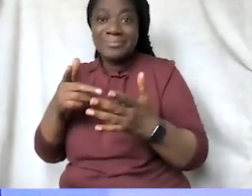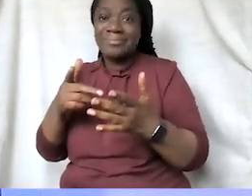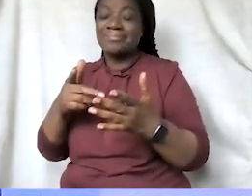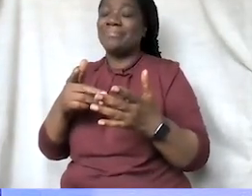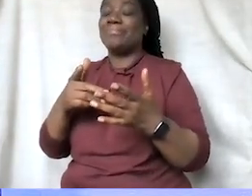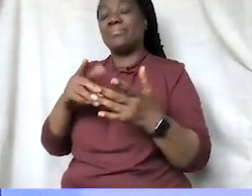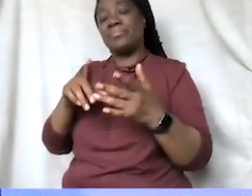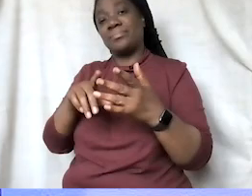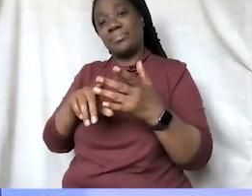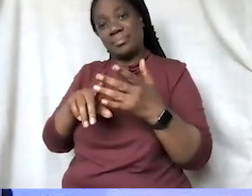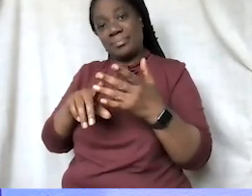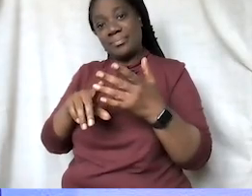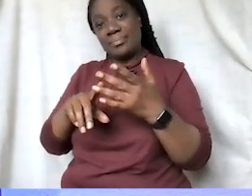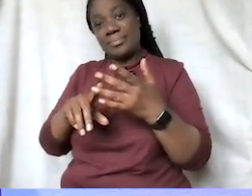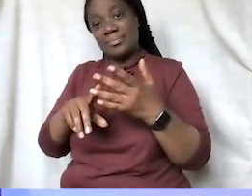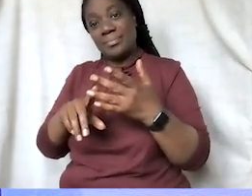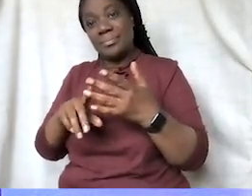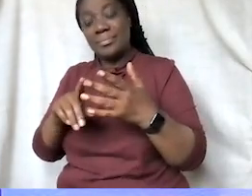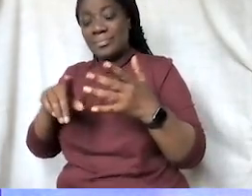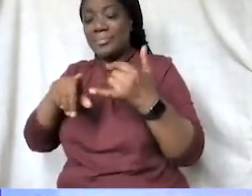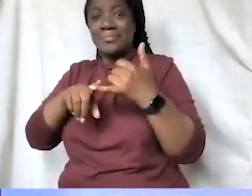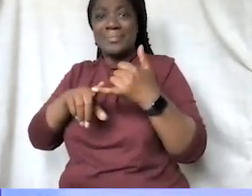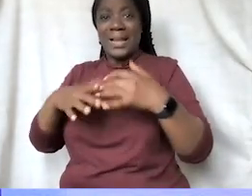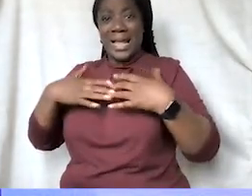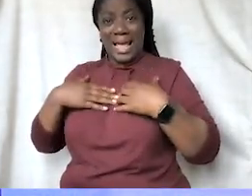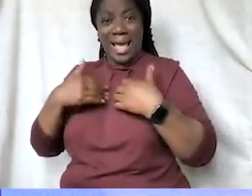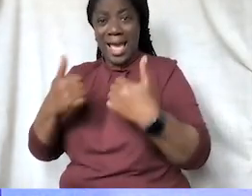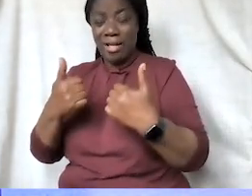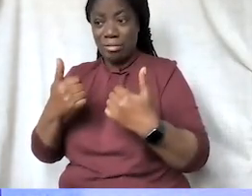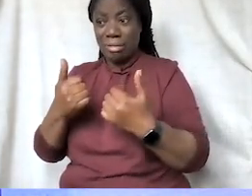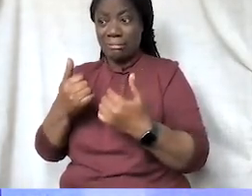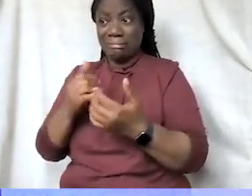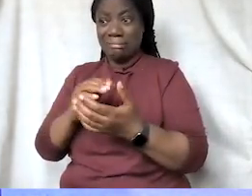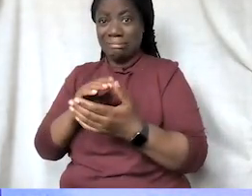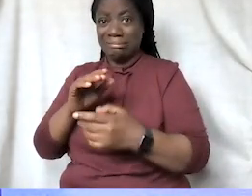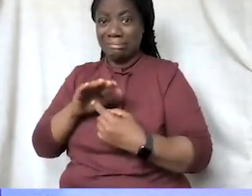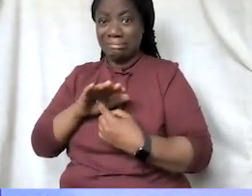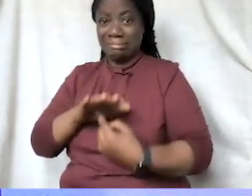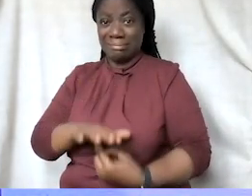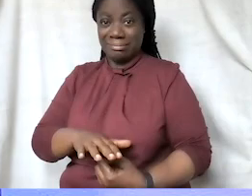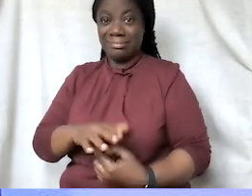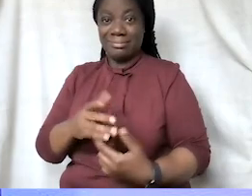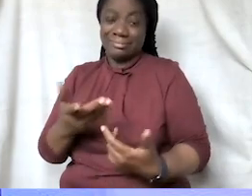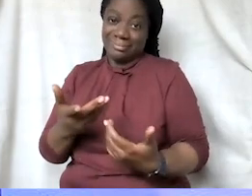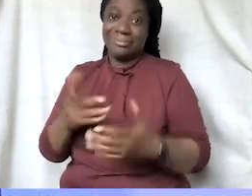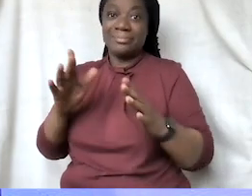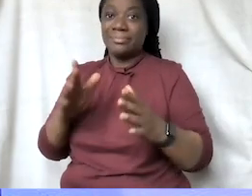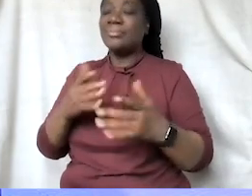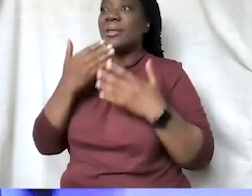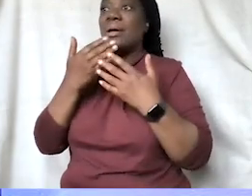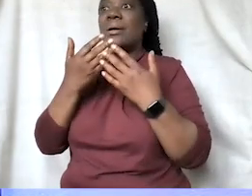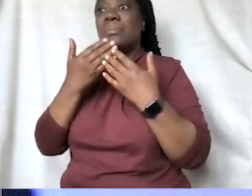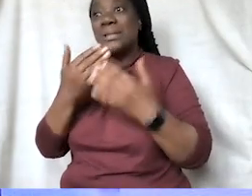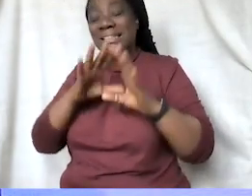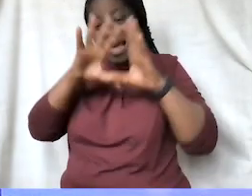it to the Lord in prayer. Is your health falling apart? Take it to the Lord in prayer.